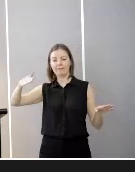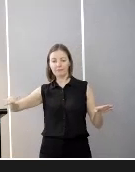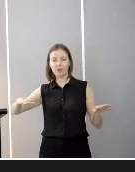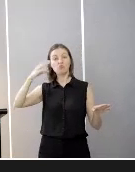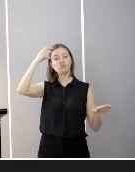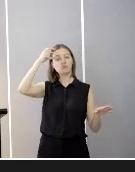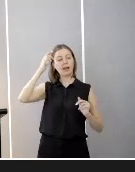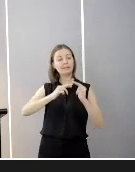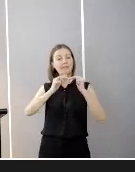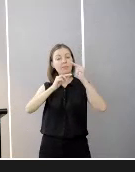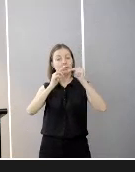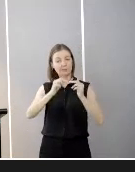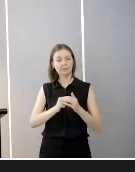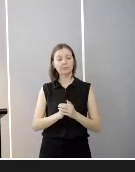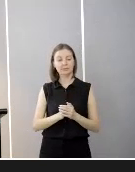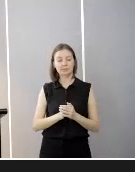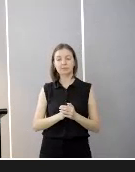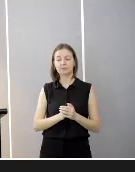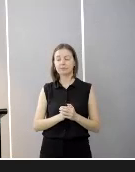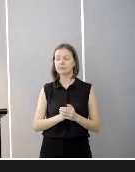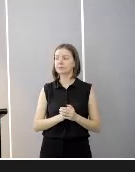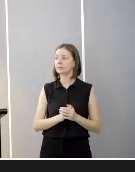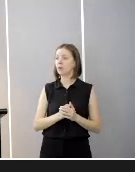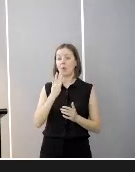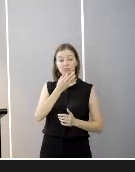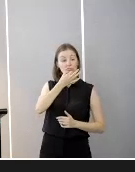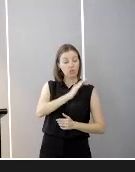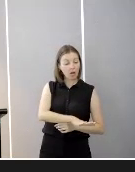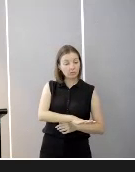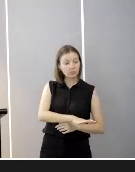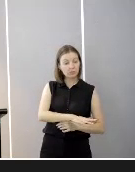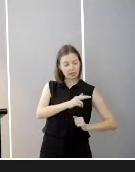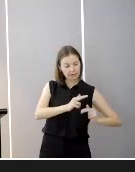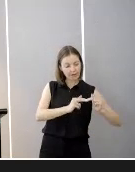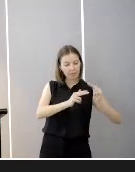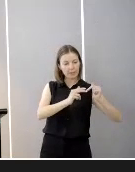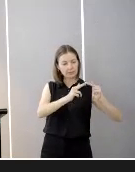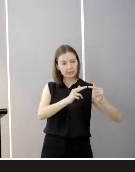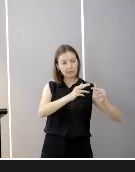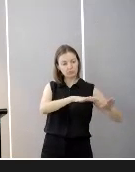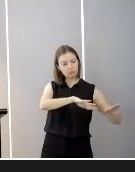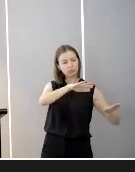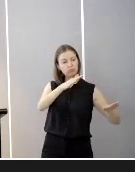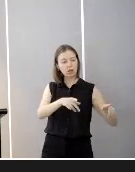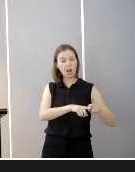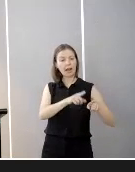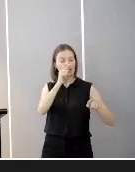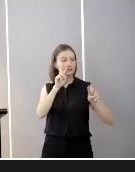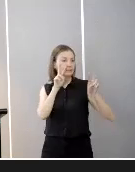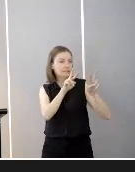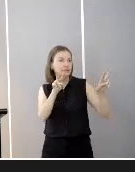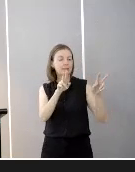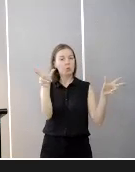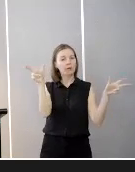development. And you can see that, you know, in childhood, we have these developments of functions like seeing and hearing.